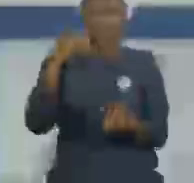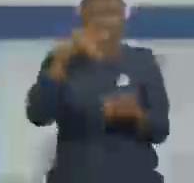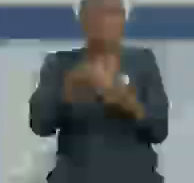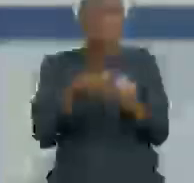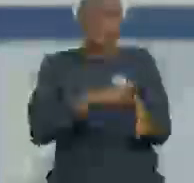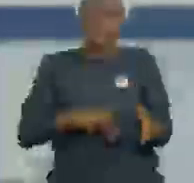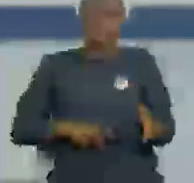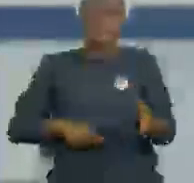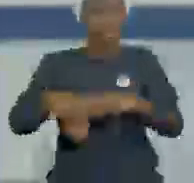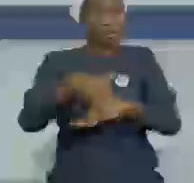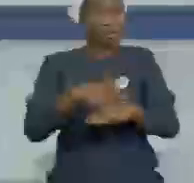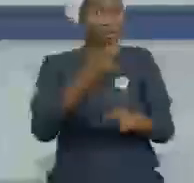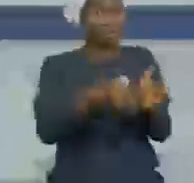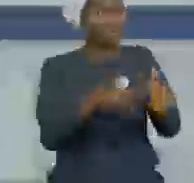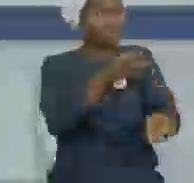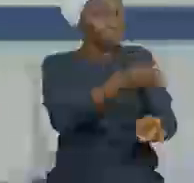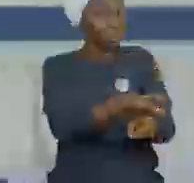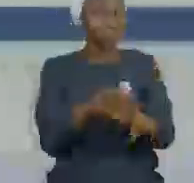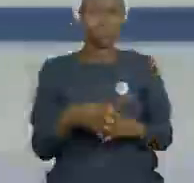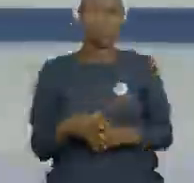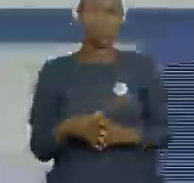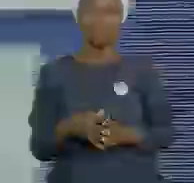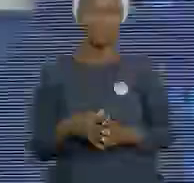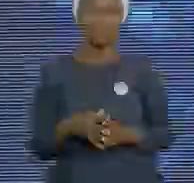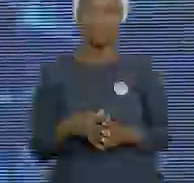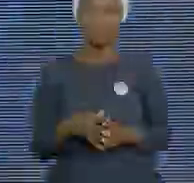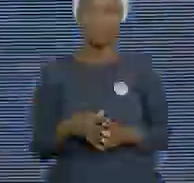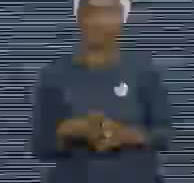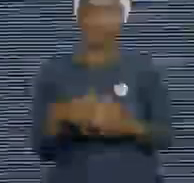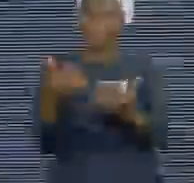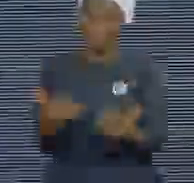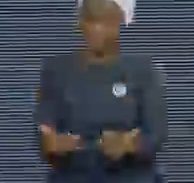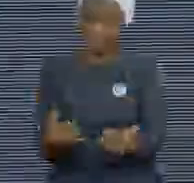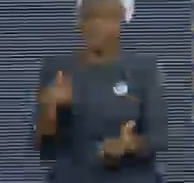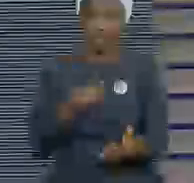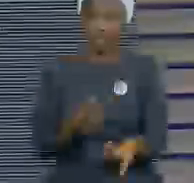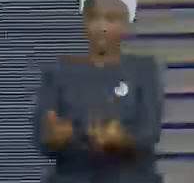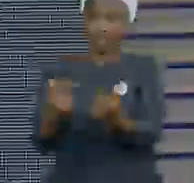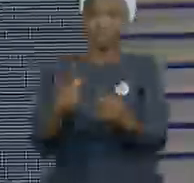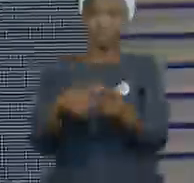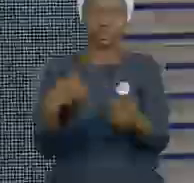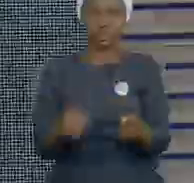kingdom of the world. But now we come to the kingdom of peace.